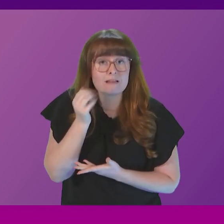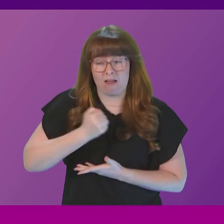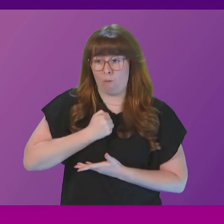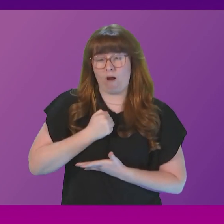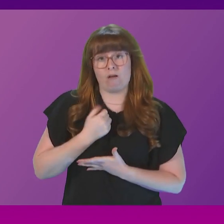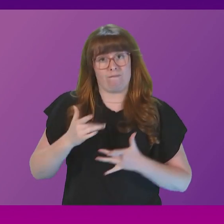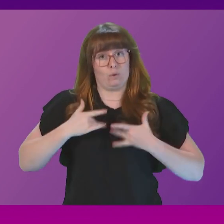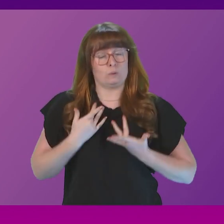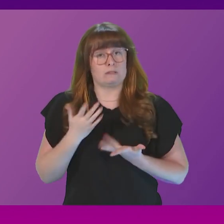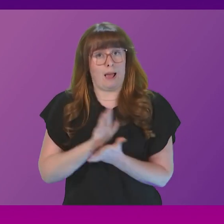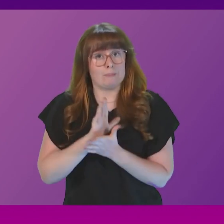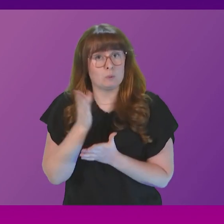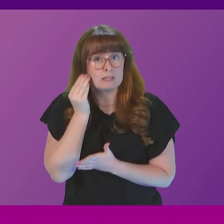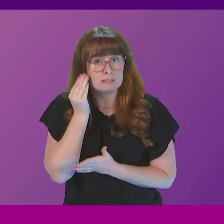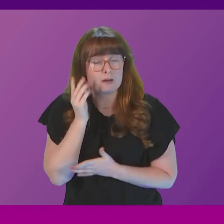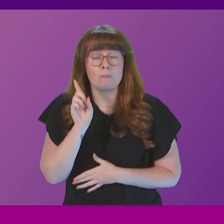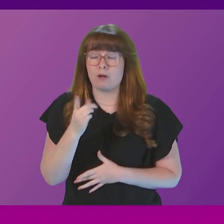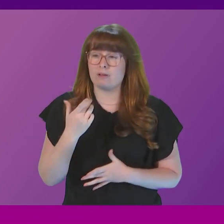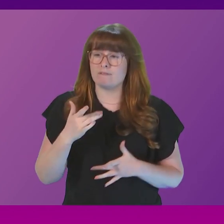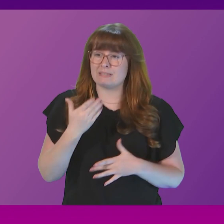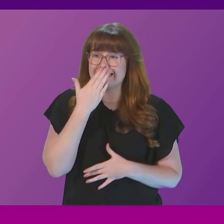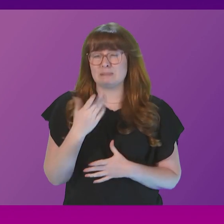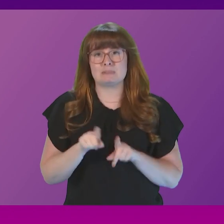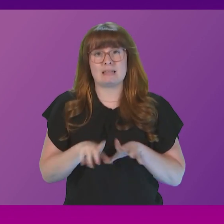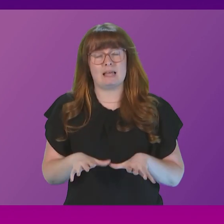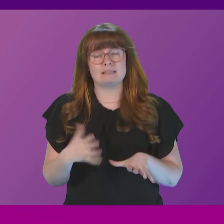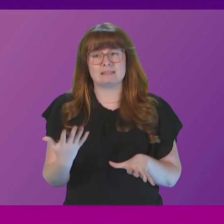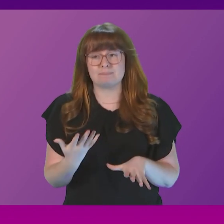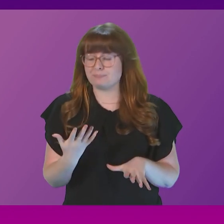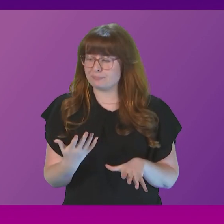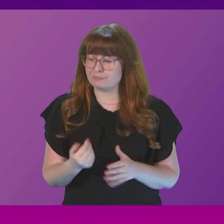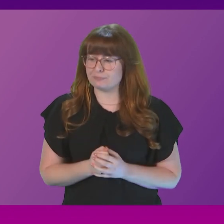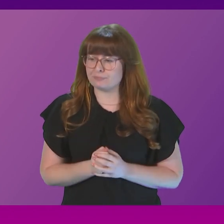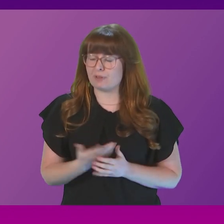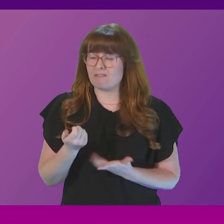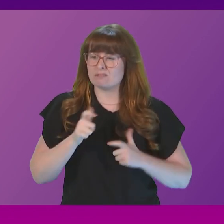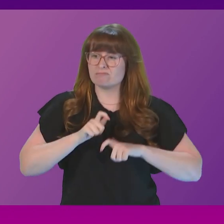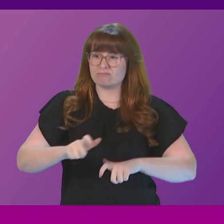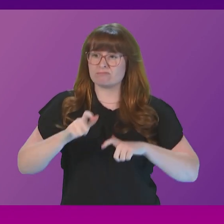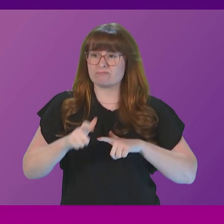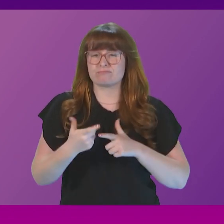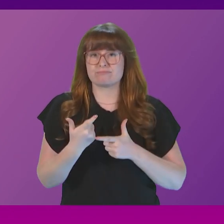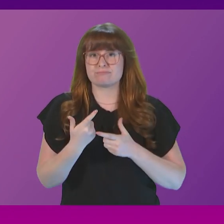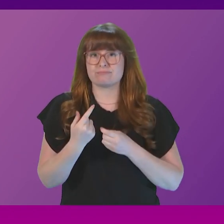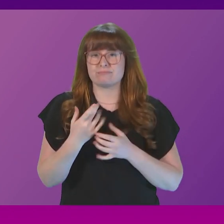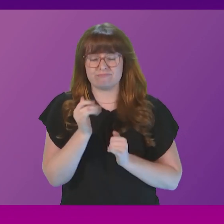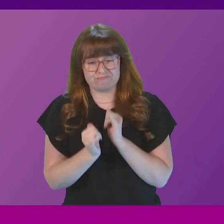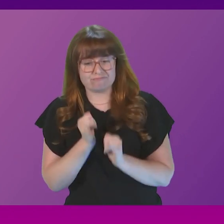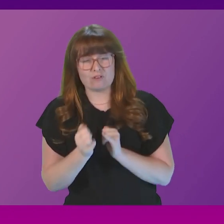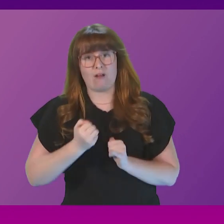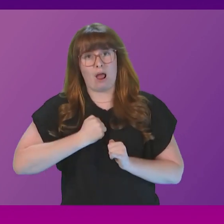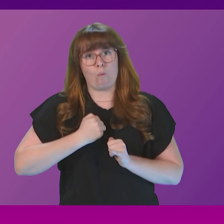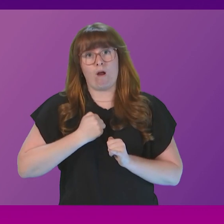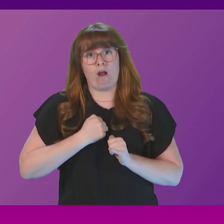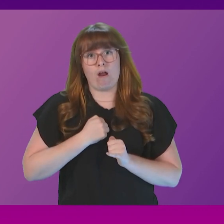forward, it seems to me that there's a continual undermining of our devolution. And that, to